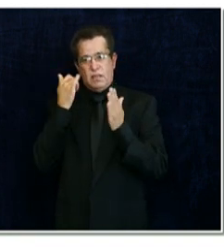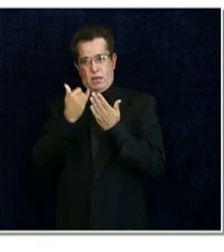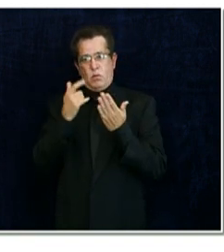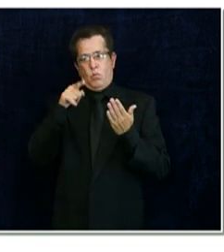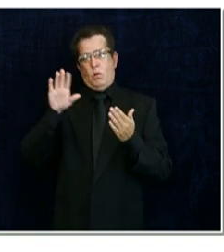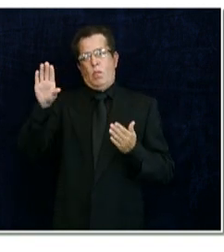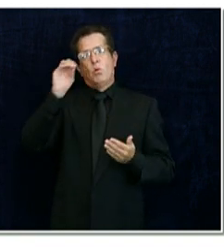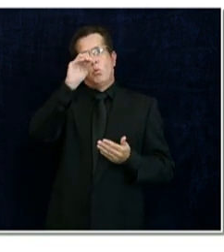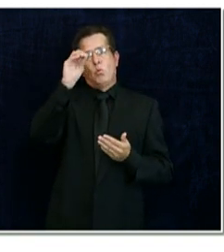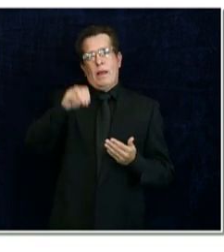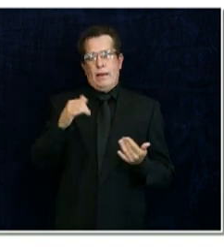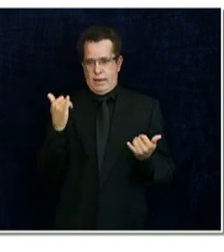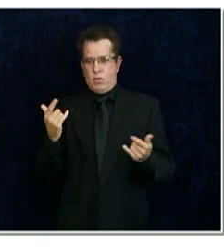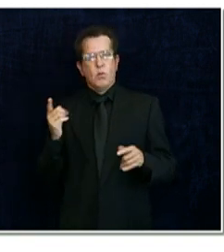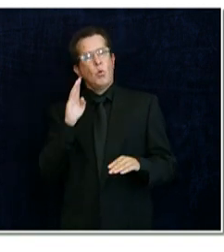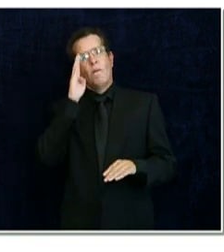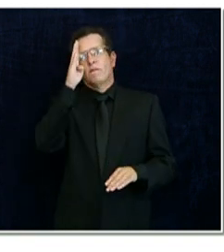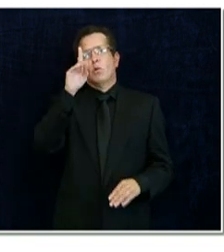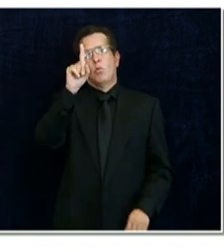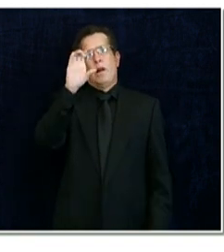rate is above 100 at